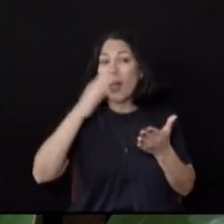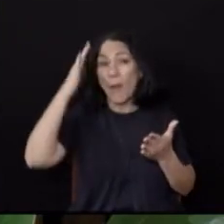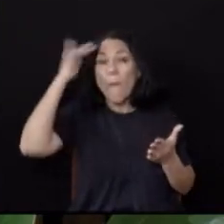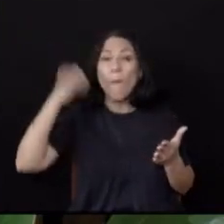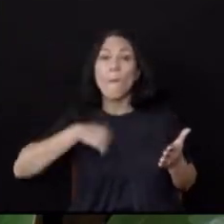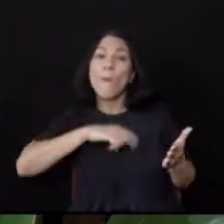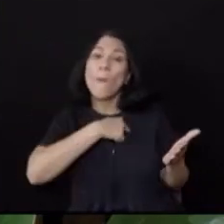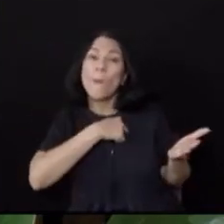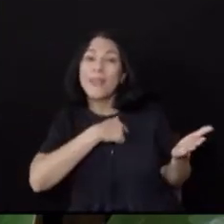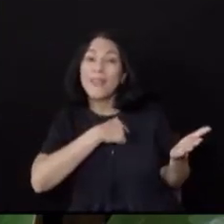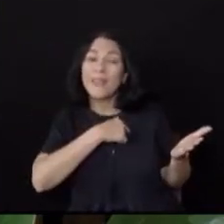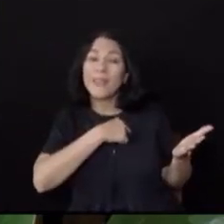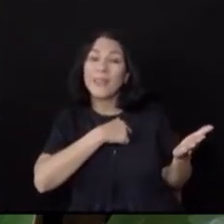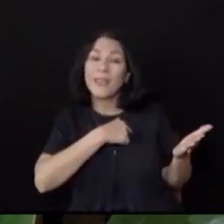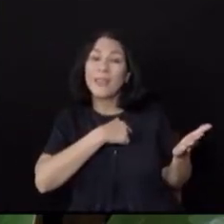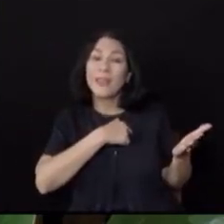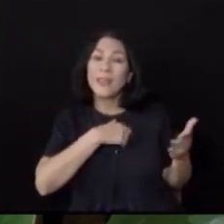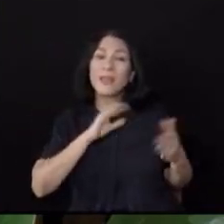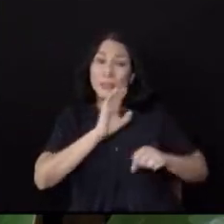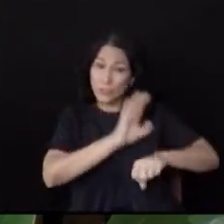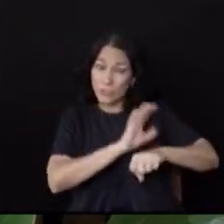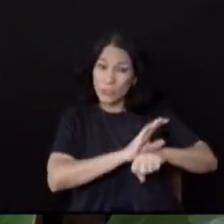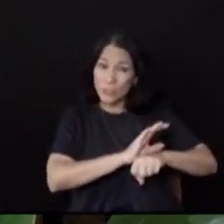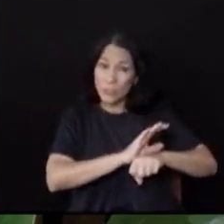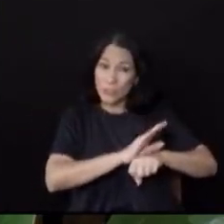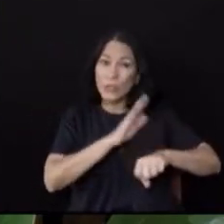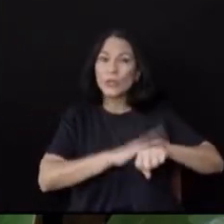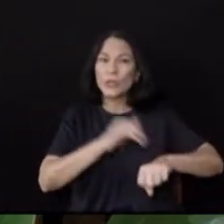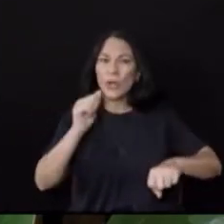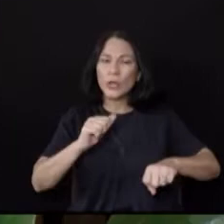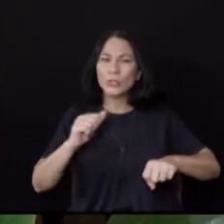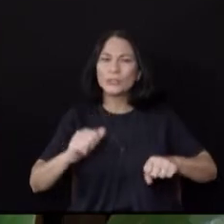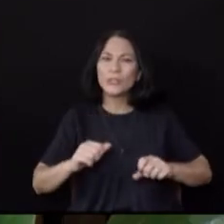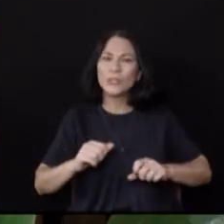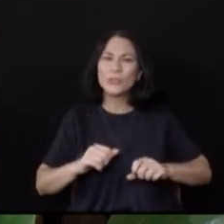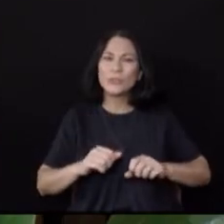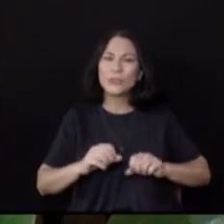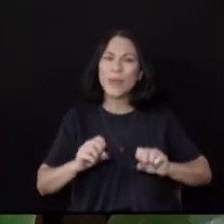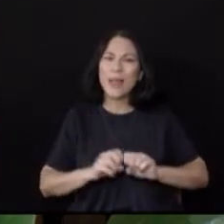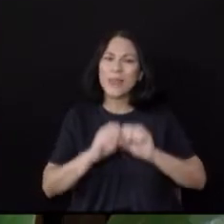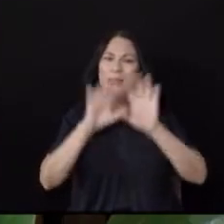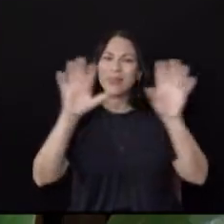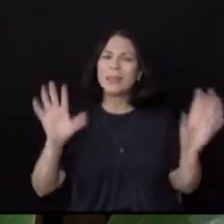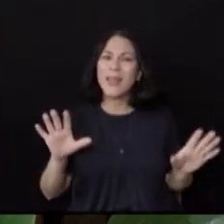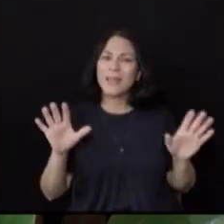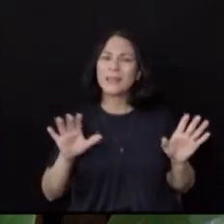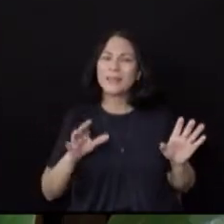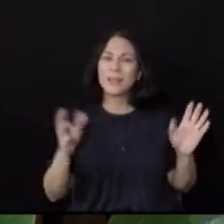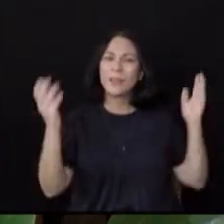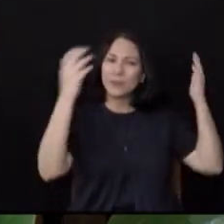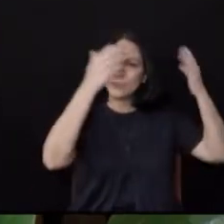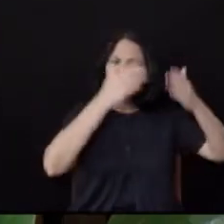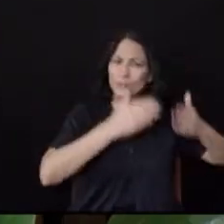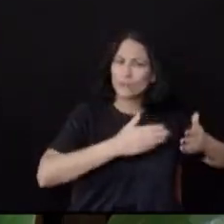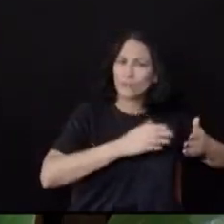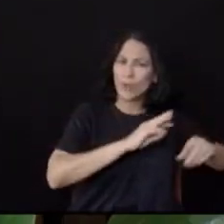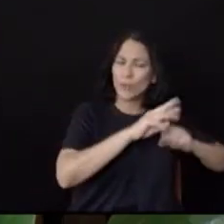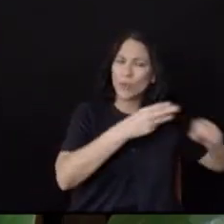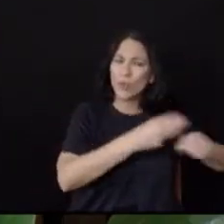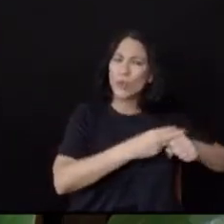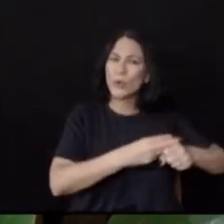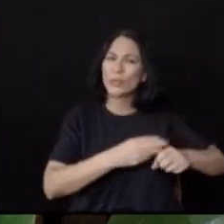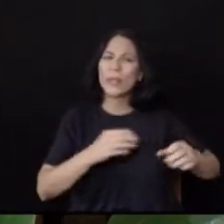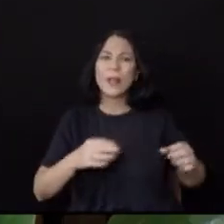his church, are also called to carry his light into the darkness, into the wrongness, into the injustice, into